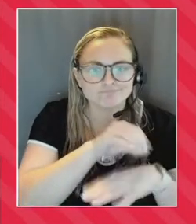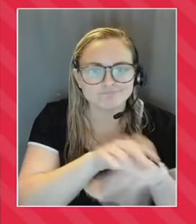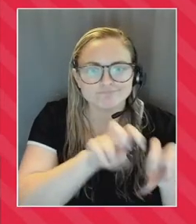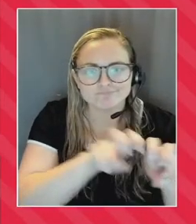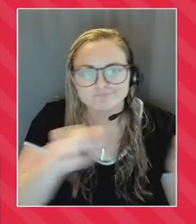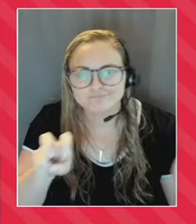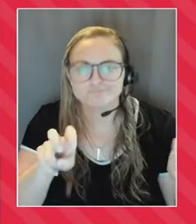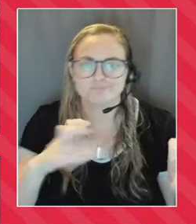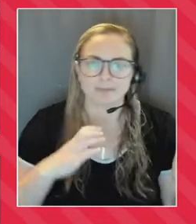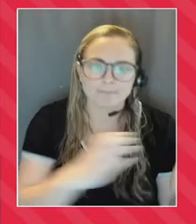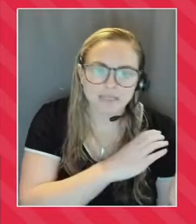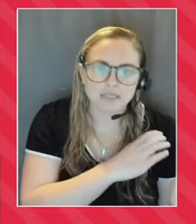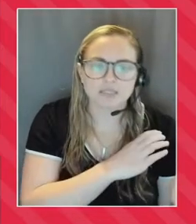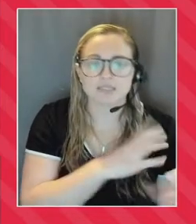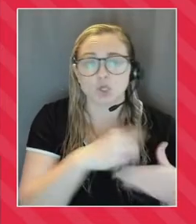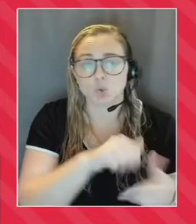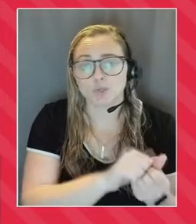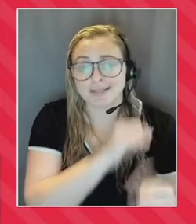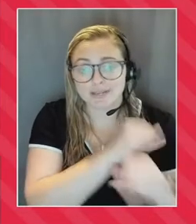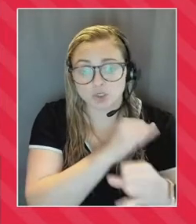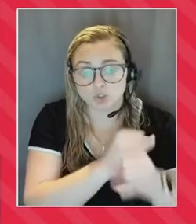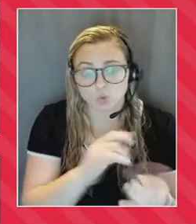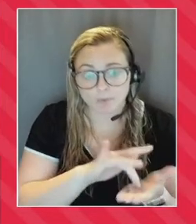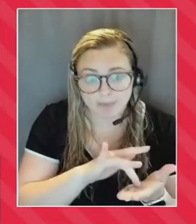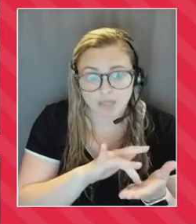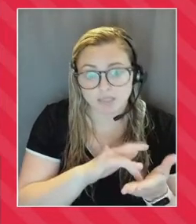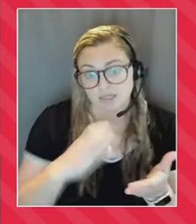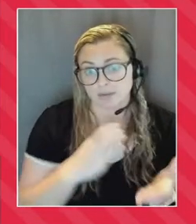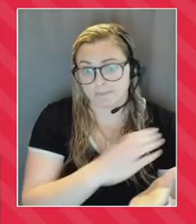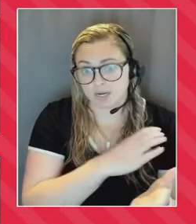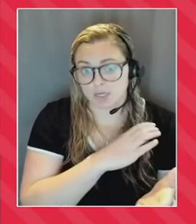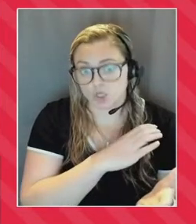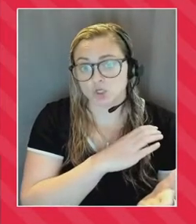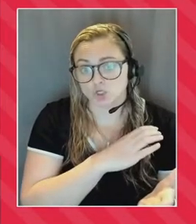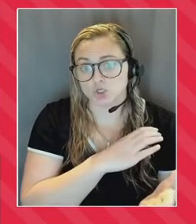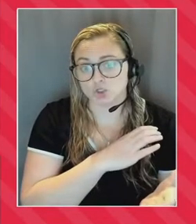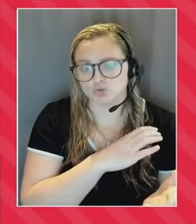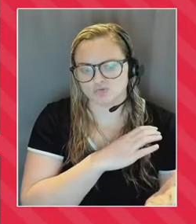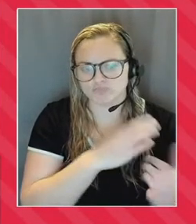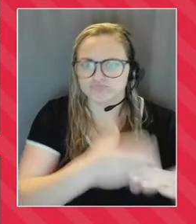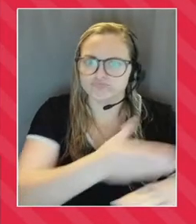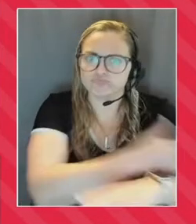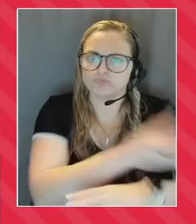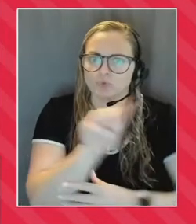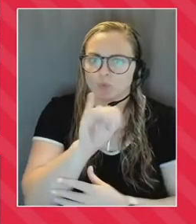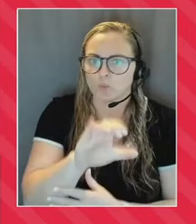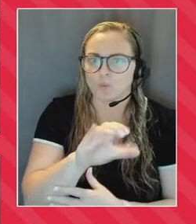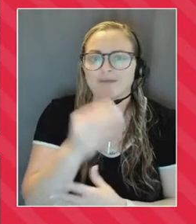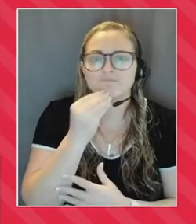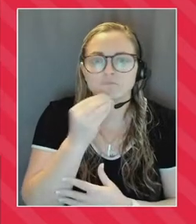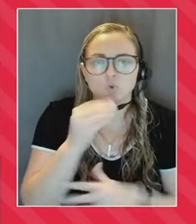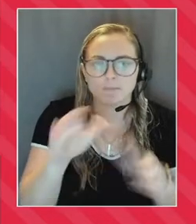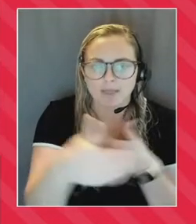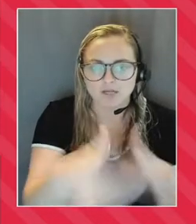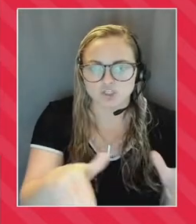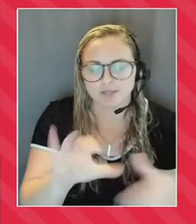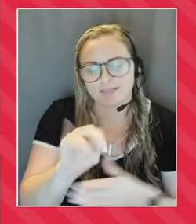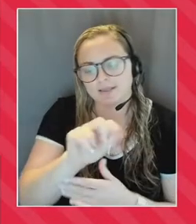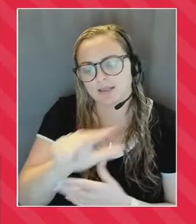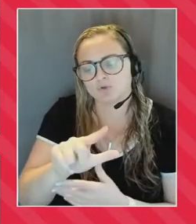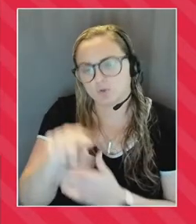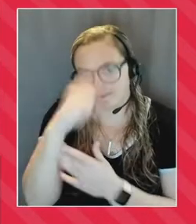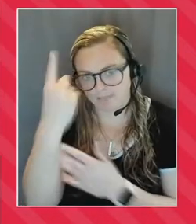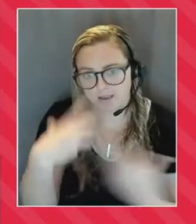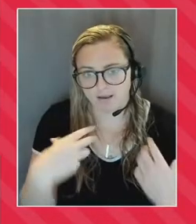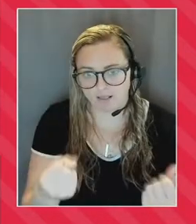including the Institute of Medicine Committee to revise the WIC food packages and the Council on Black Health.